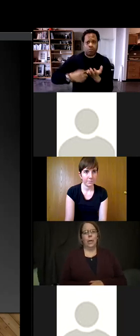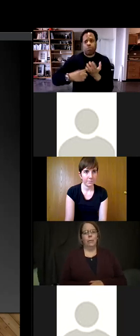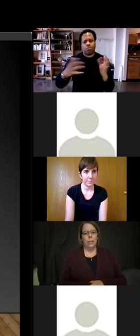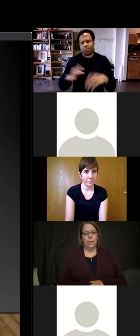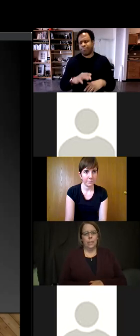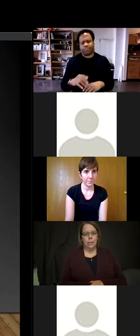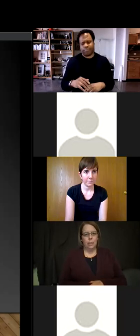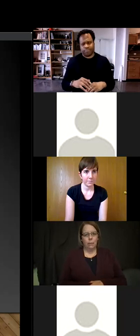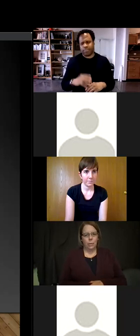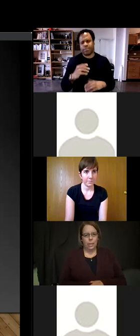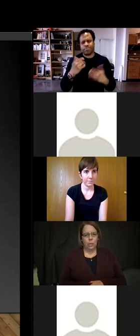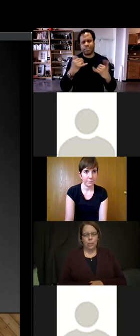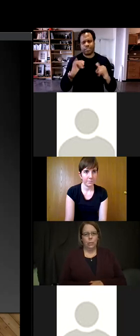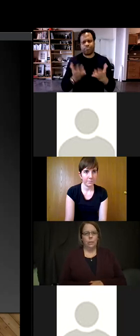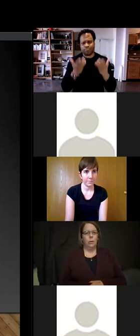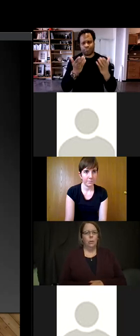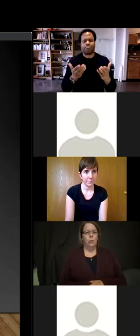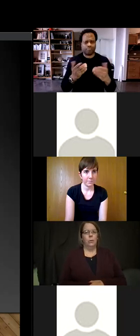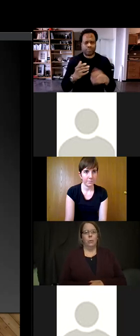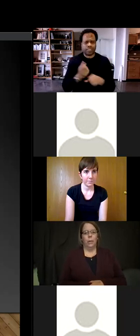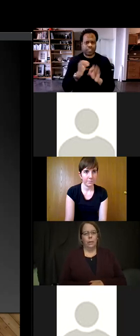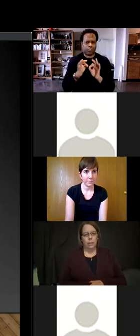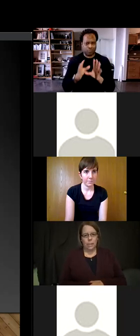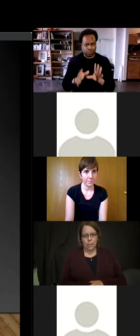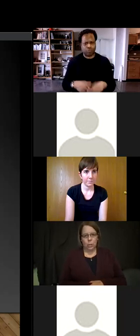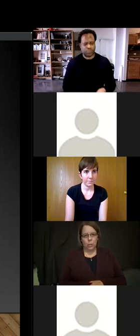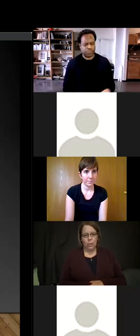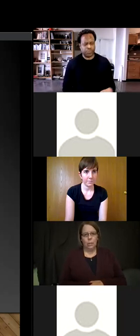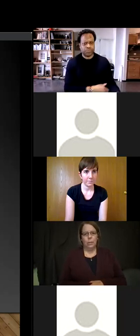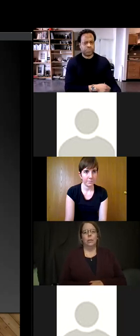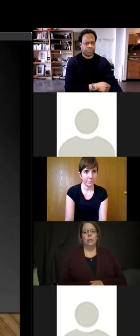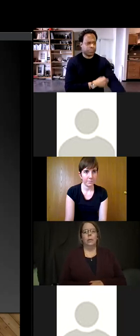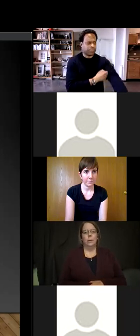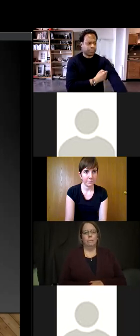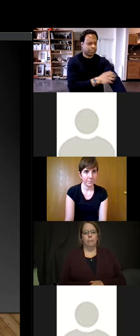any kind of an extended conversation or lengthy discussion,